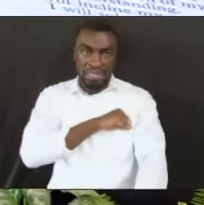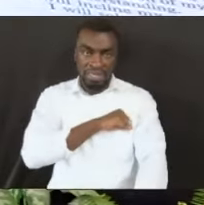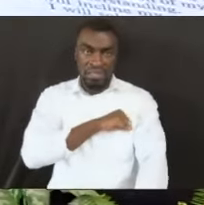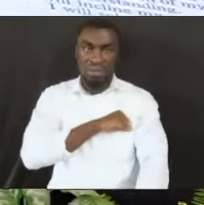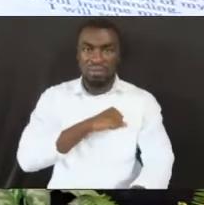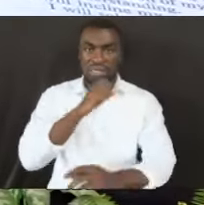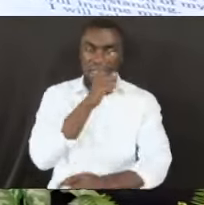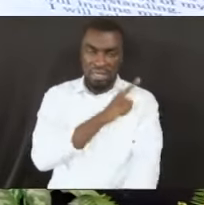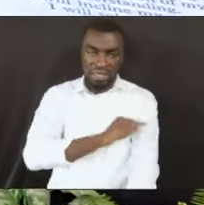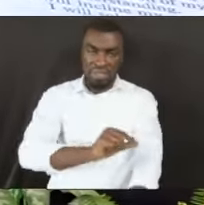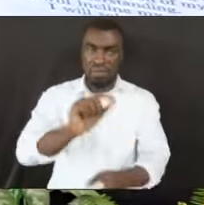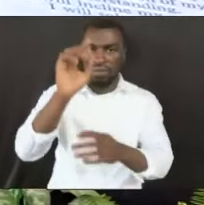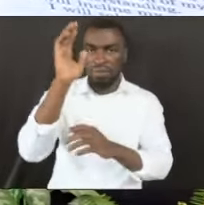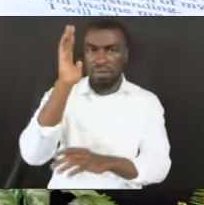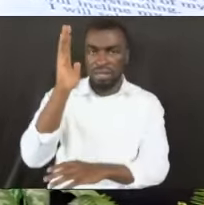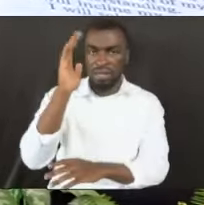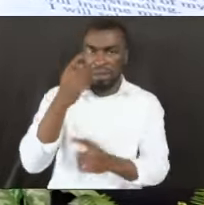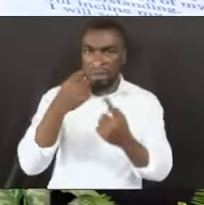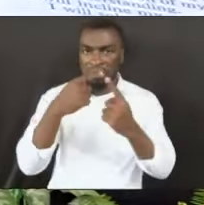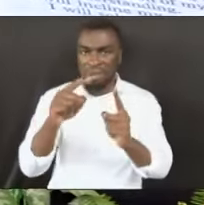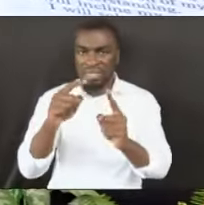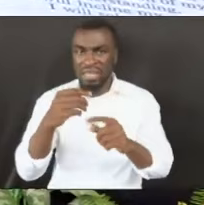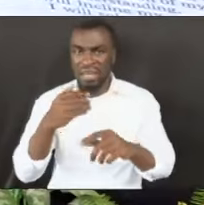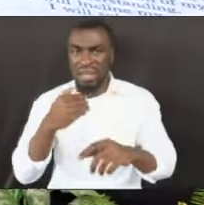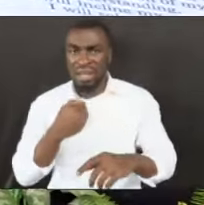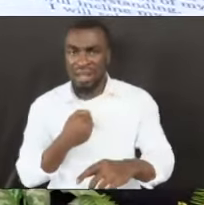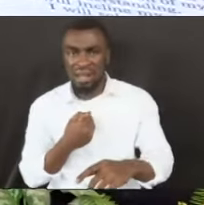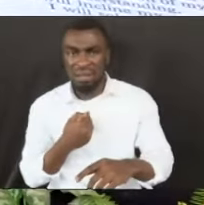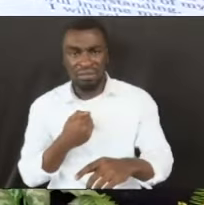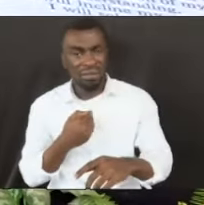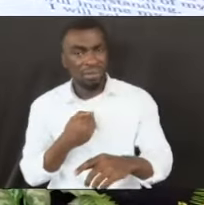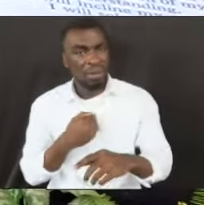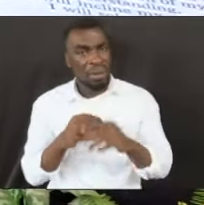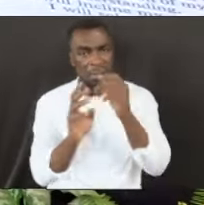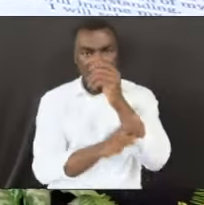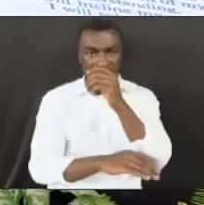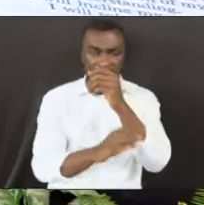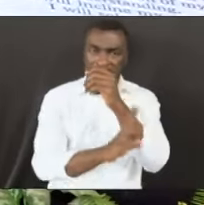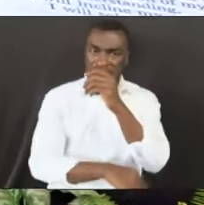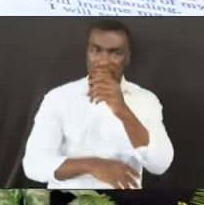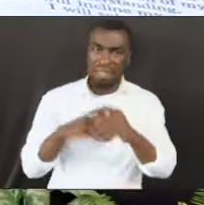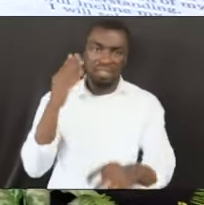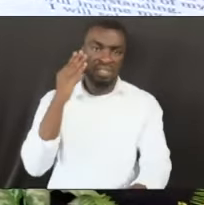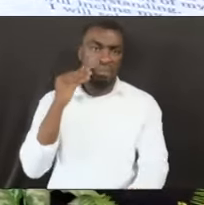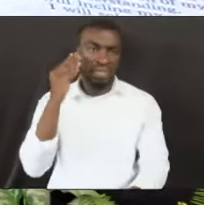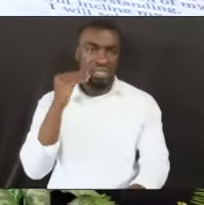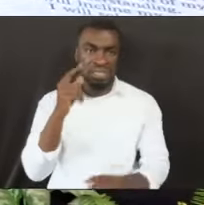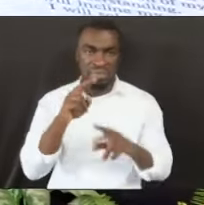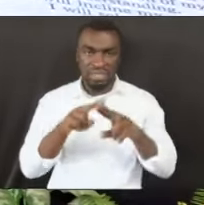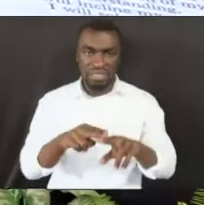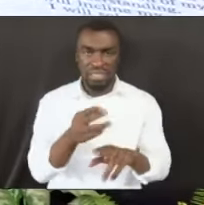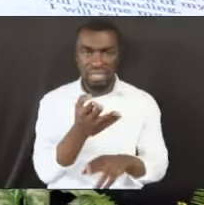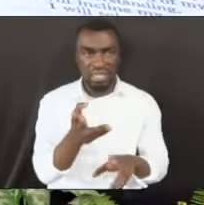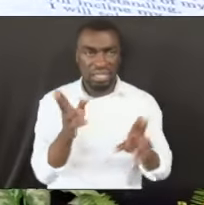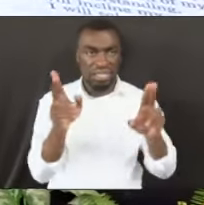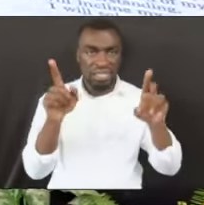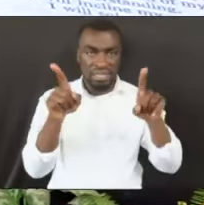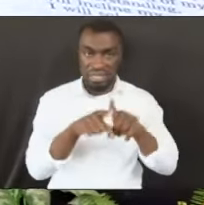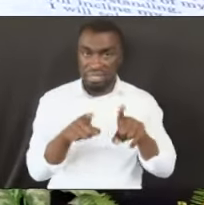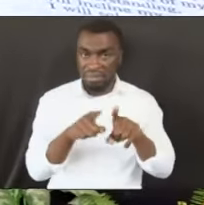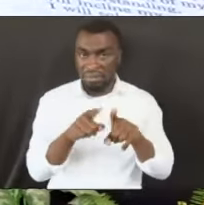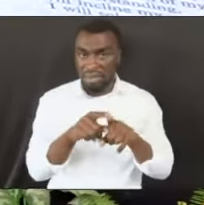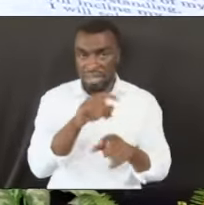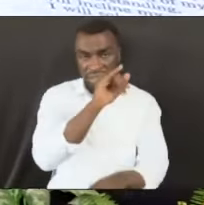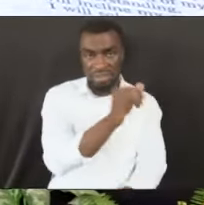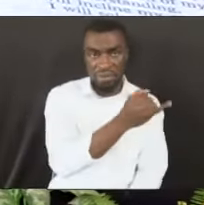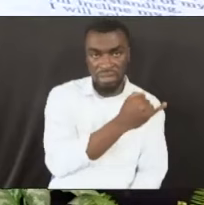pass. But if you are going through some unpleasant experience, as you are seated here, like Jonah, the only remedy is